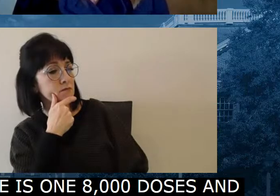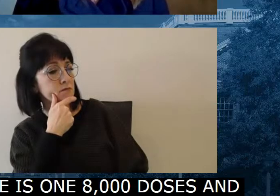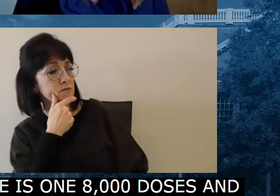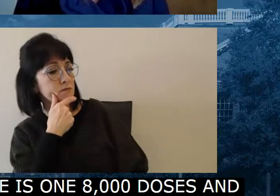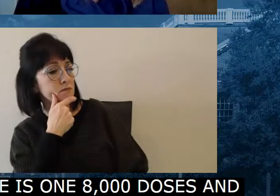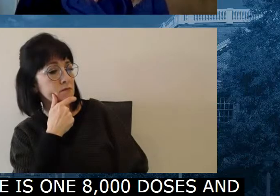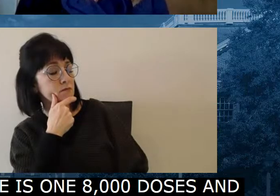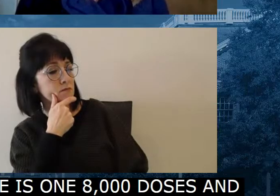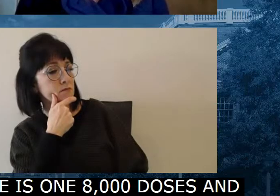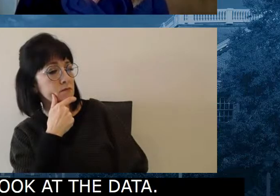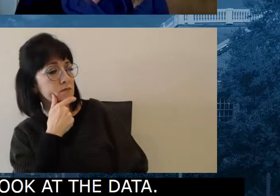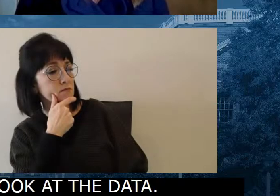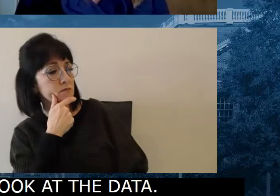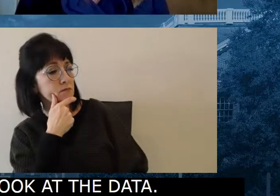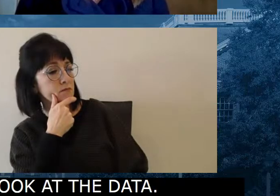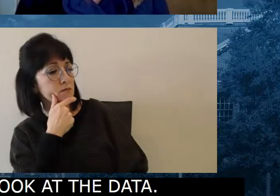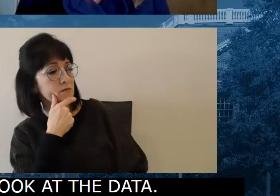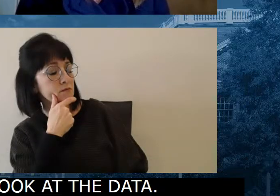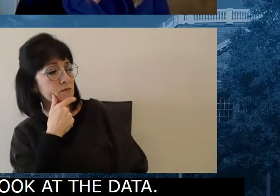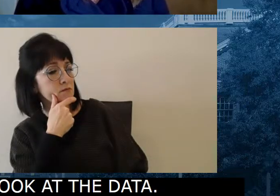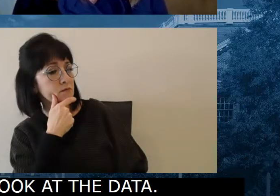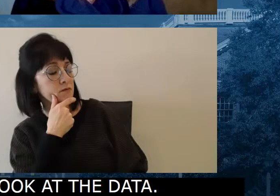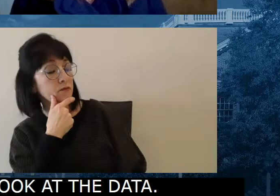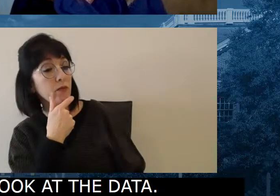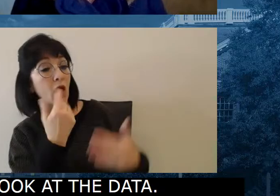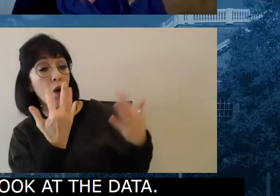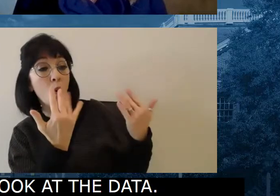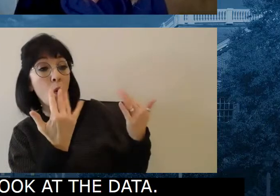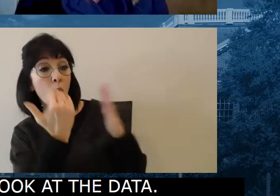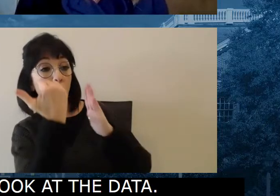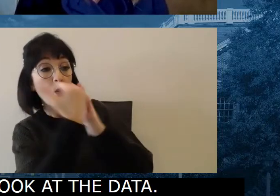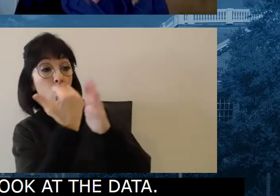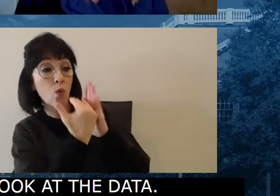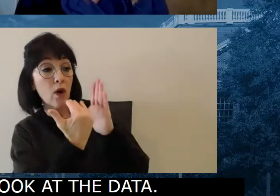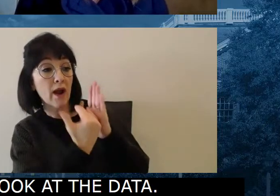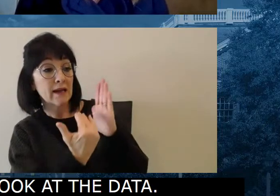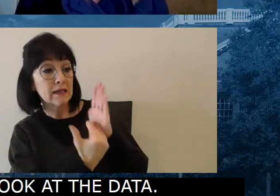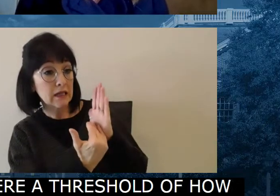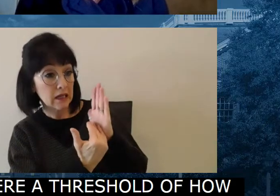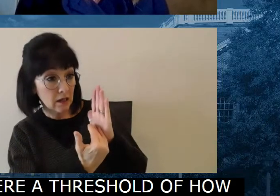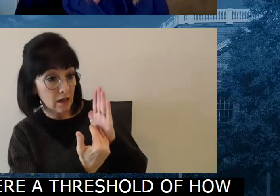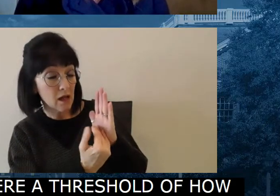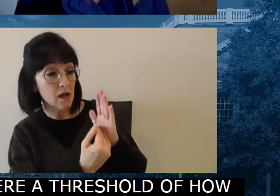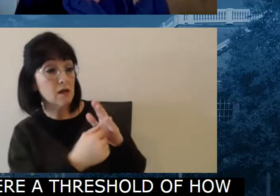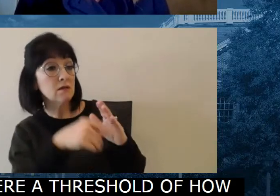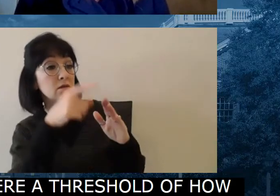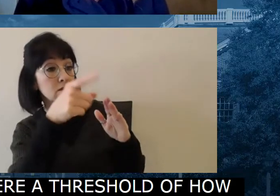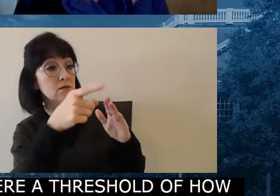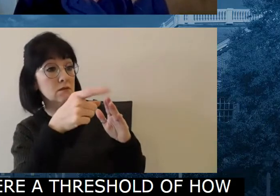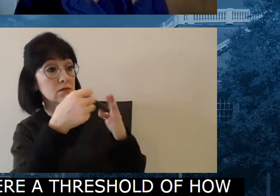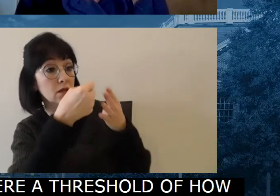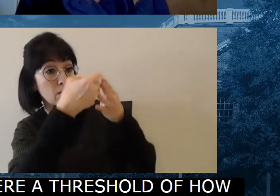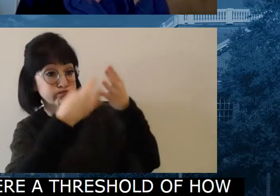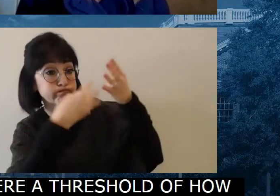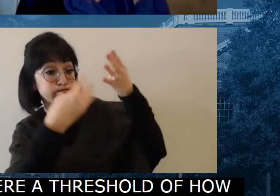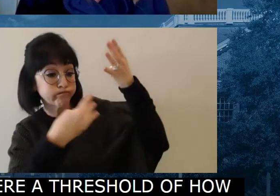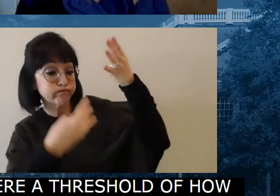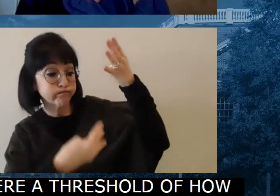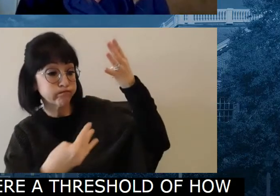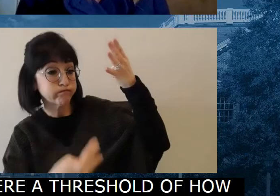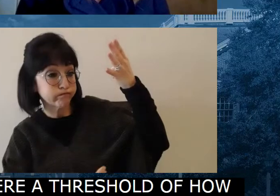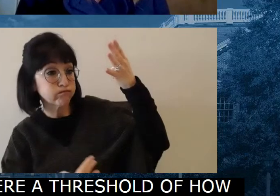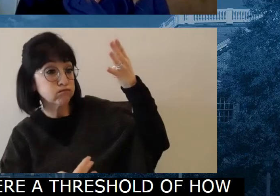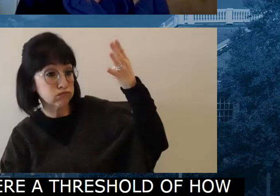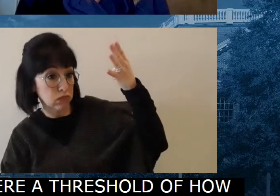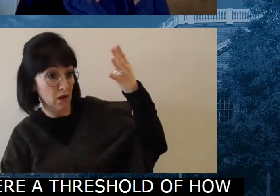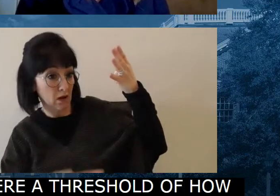would want to get before kind of shifting priority to other groups like the essential workers that are in 1B or even the next phase of the vaccine